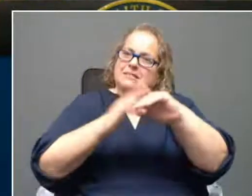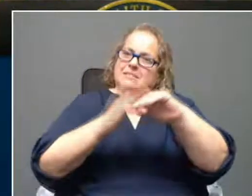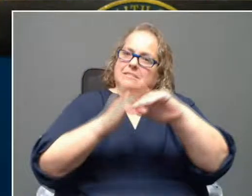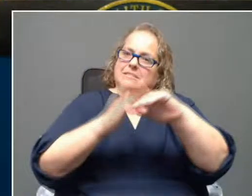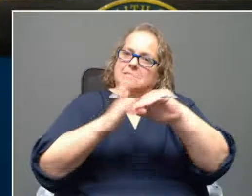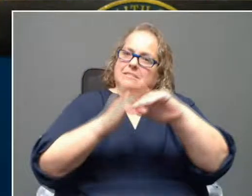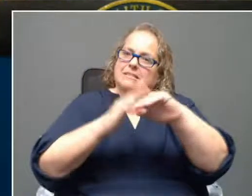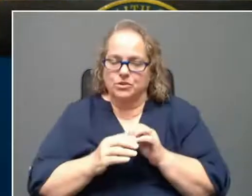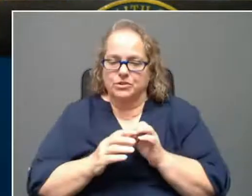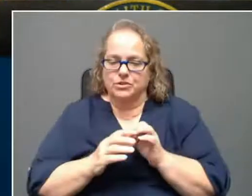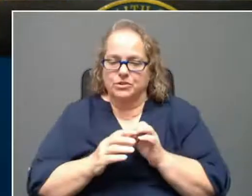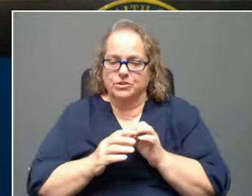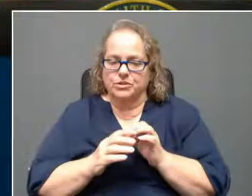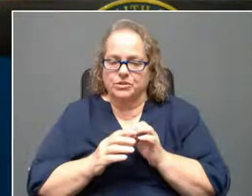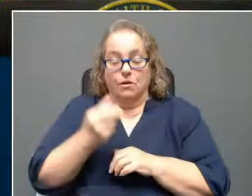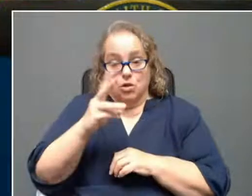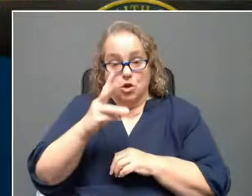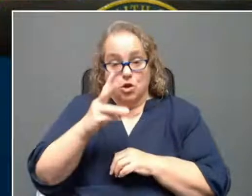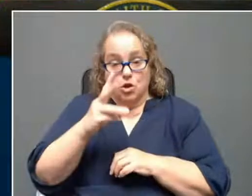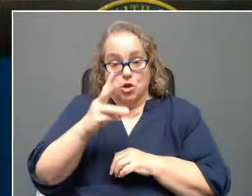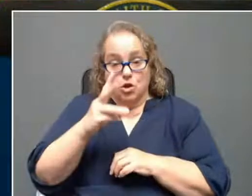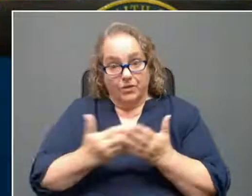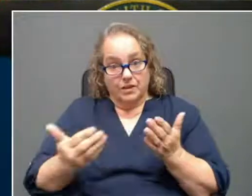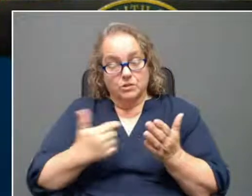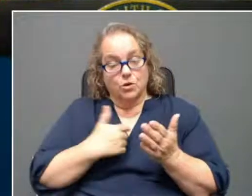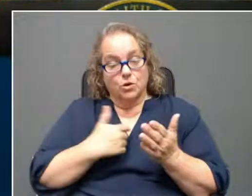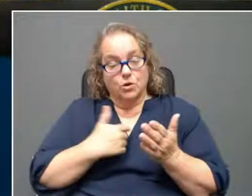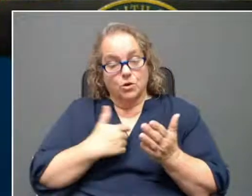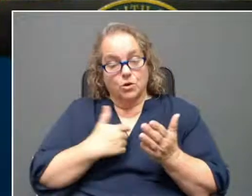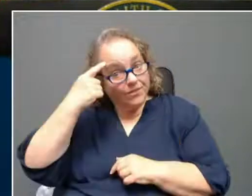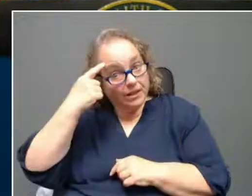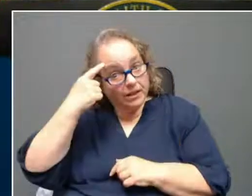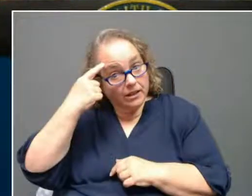Couple of other pieces. We think the